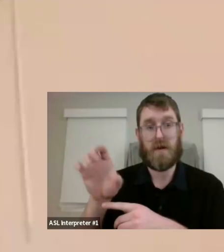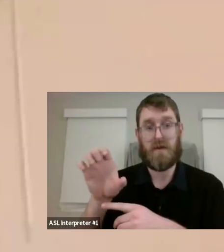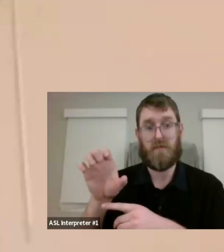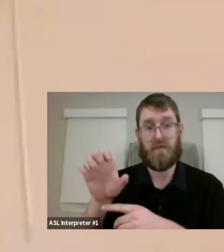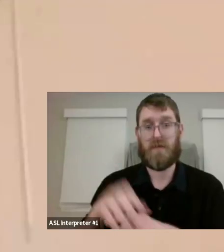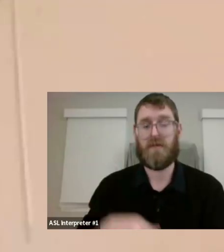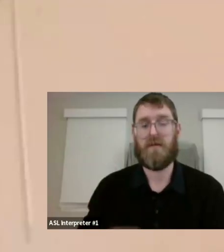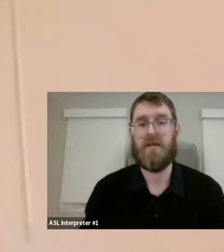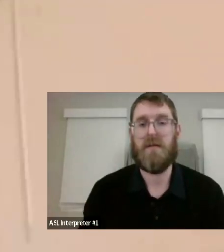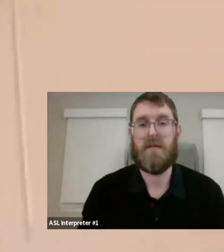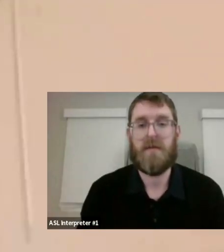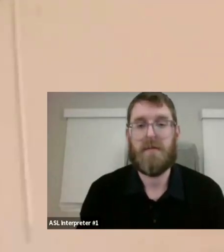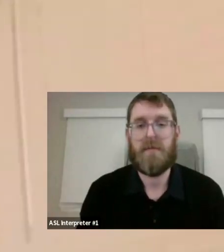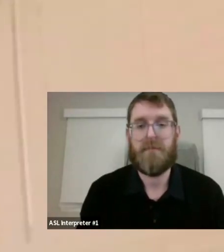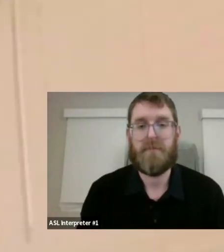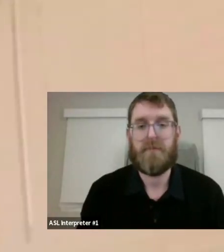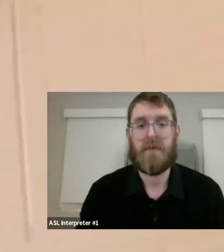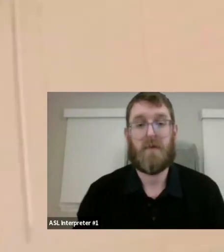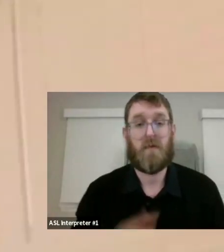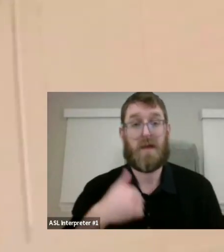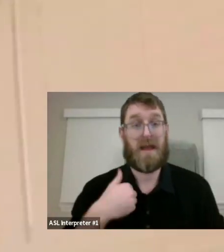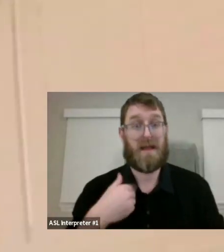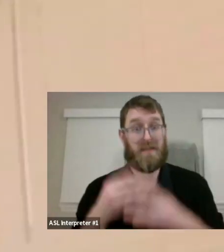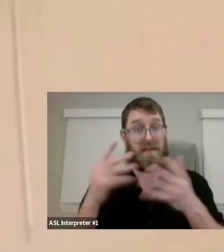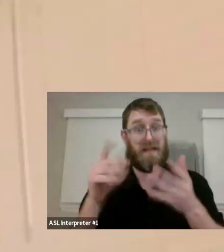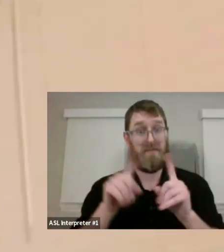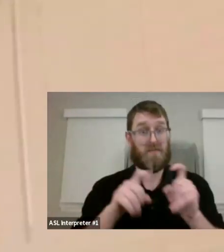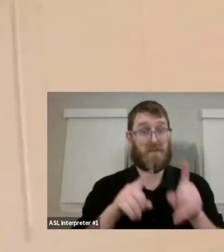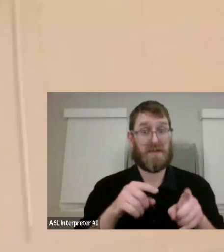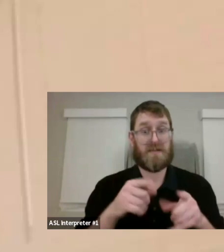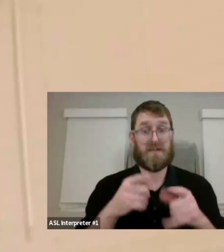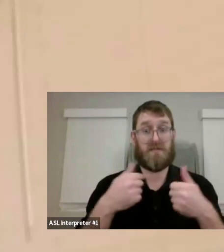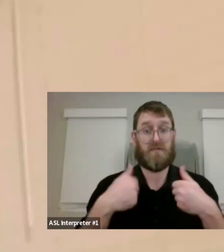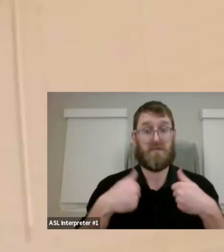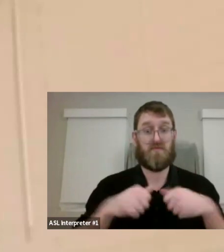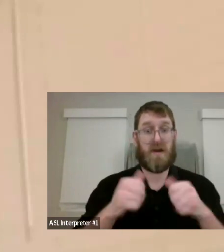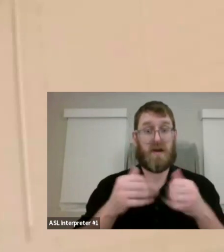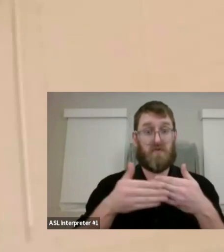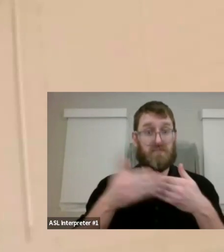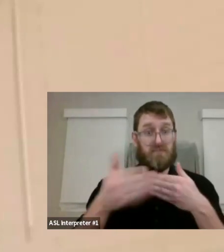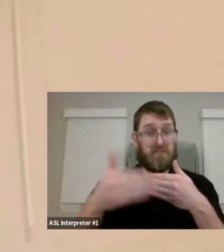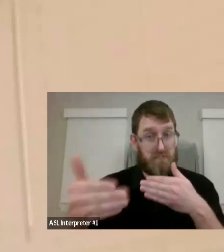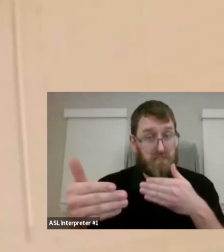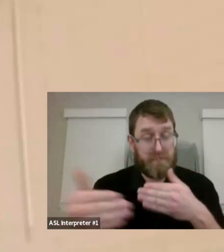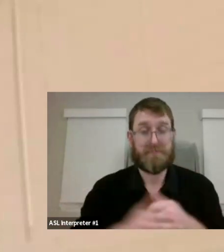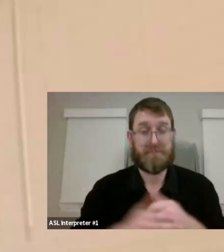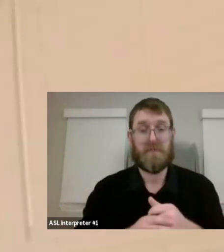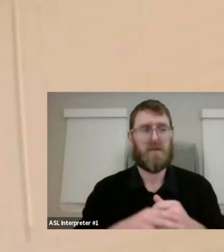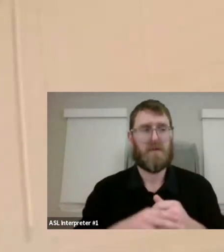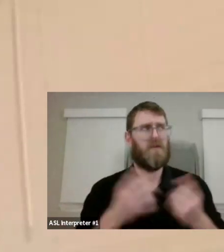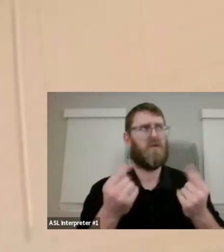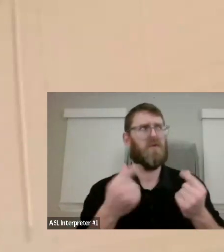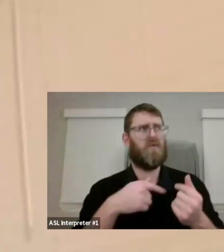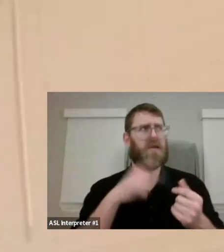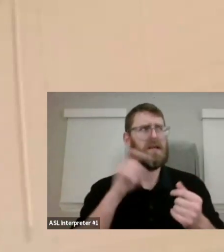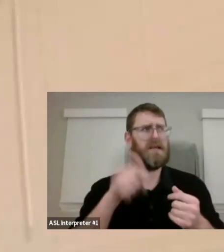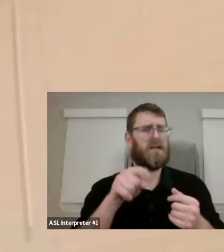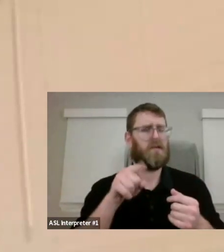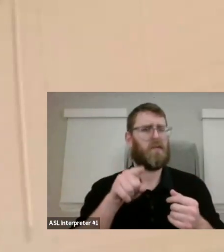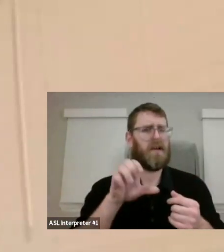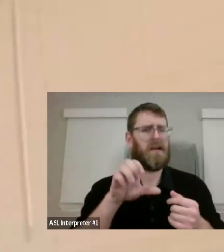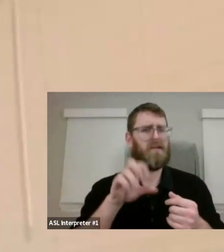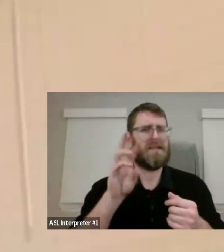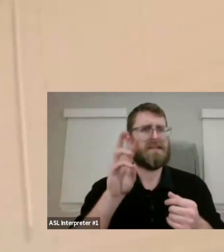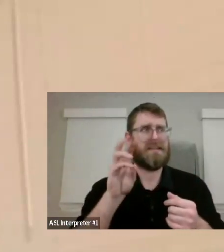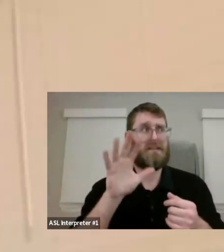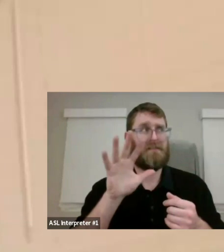Okay, there's another one about medical. We have a lot of questions here, so I'm going to try and move along. Do we need only $165